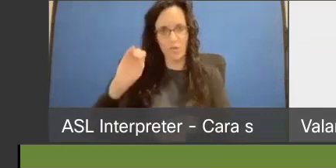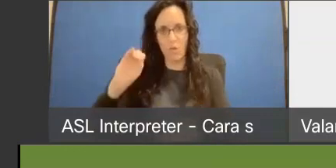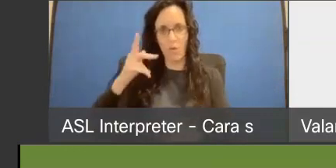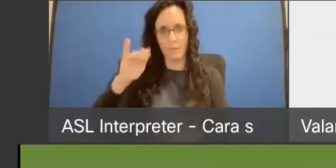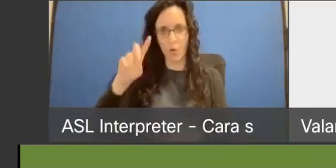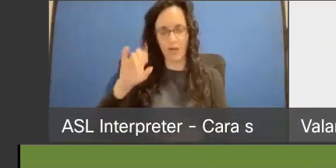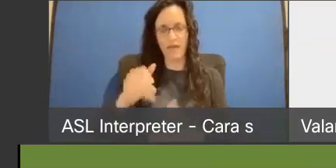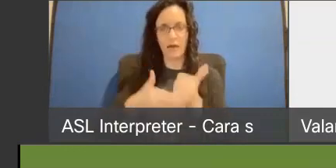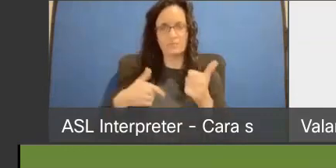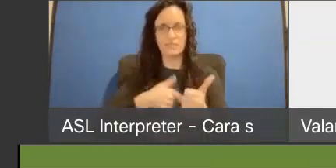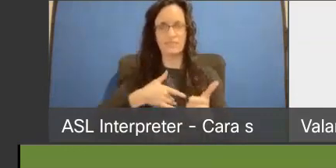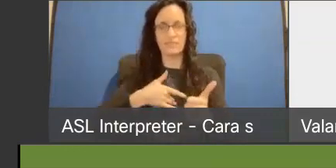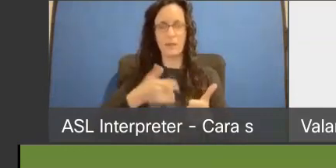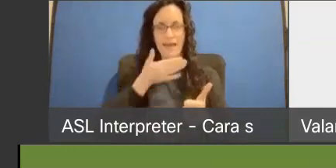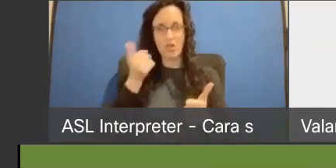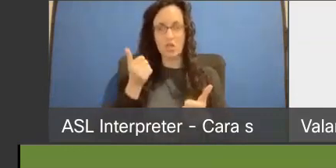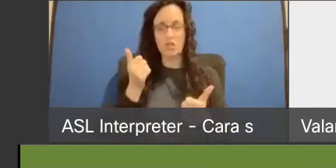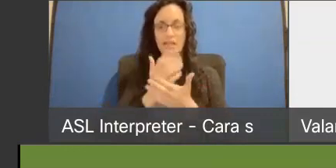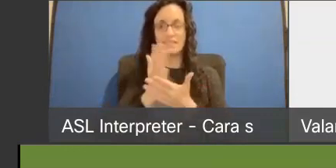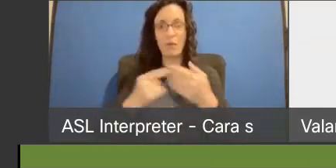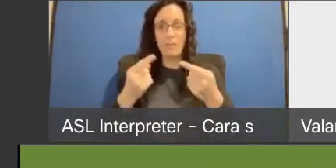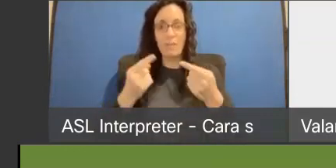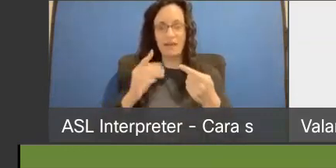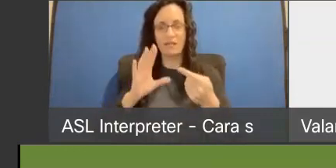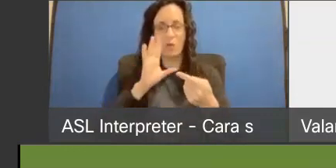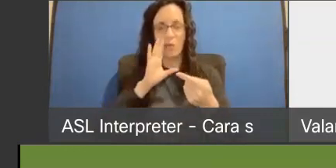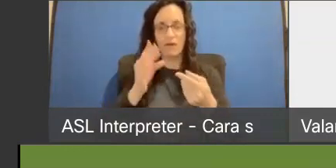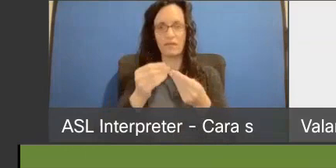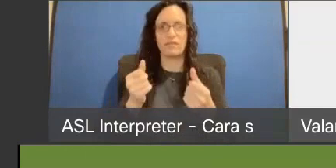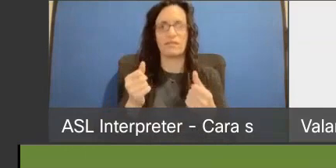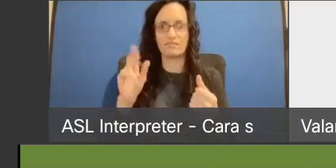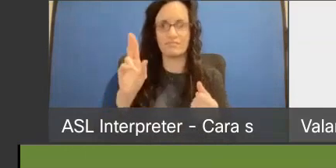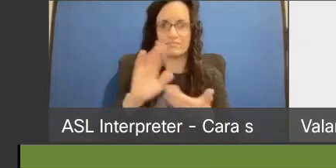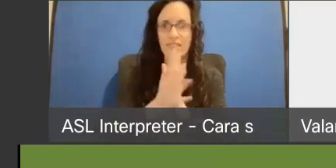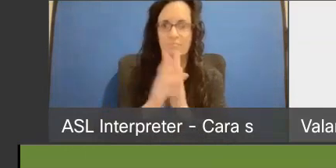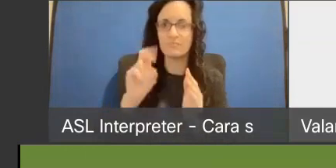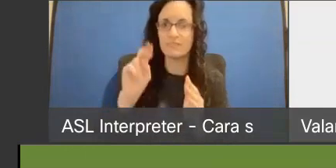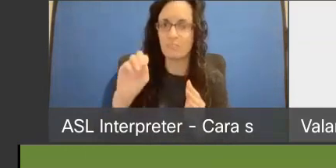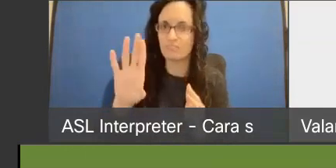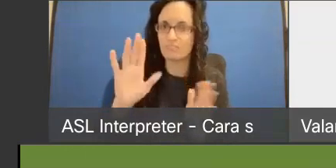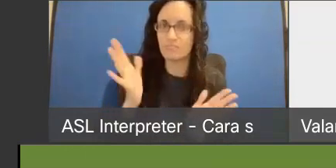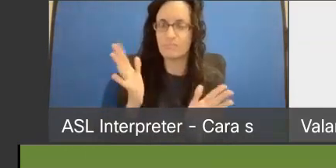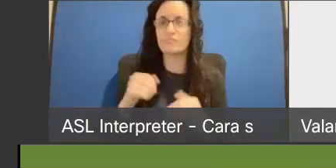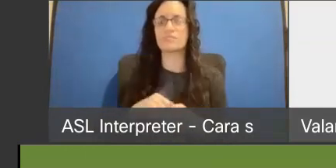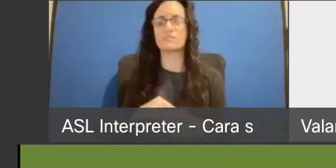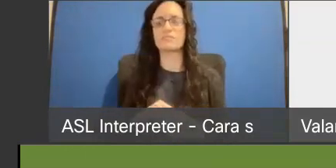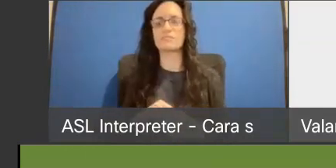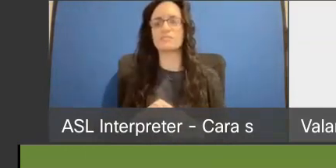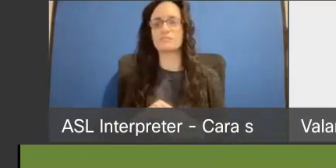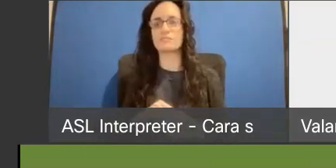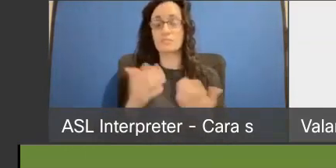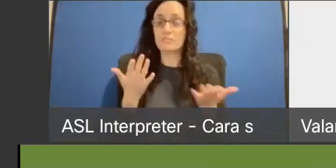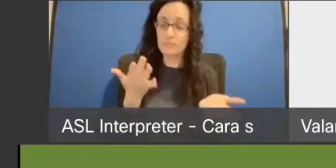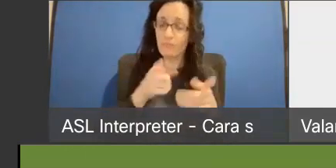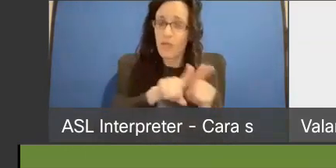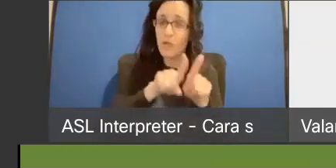better and sort of numb some pain. So it's kind of interesting, but totally different behaviors. Now, it is a risk factor for